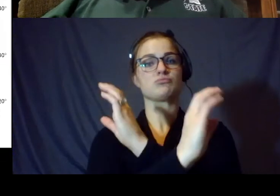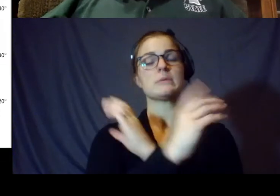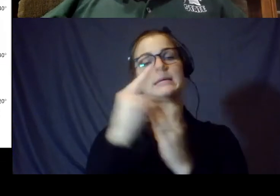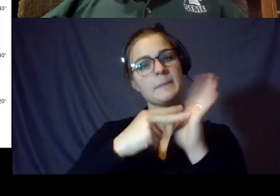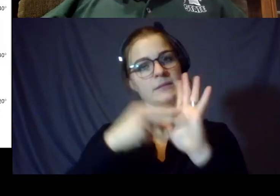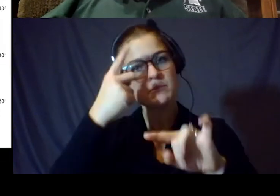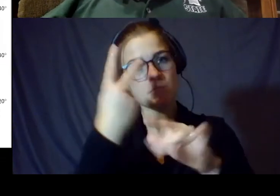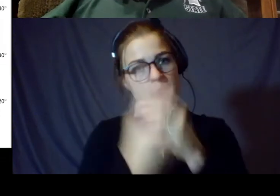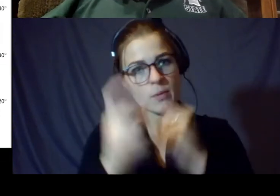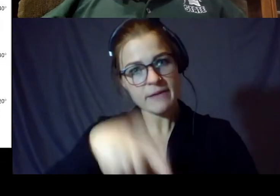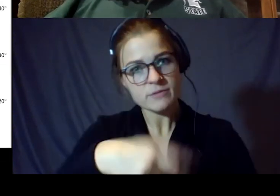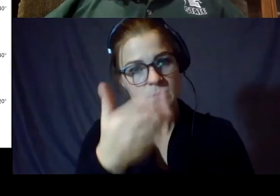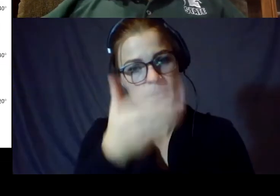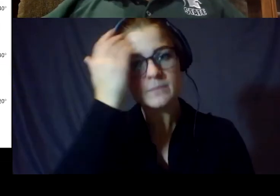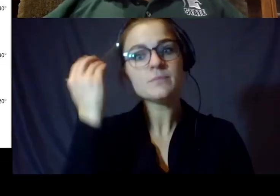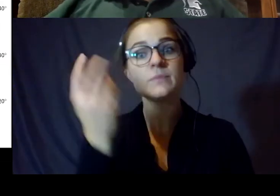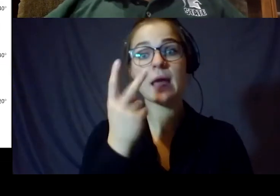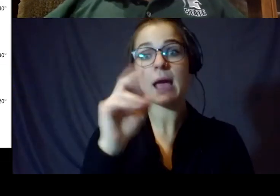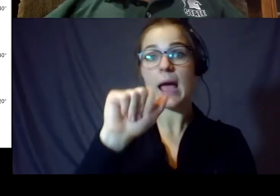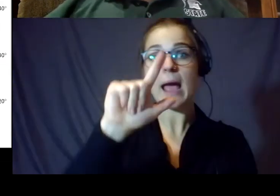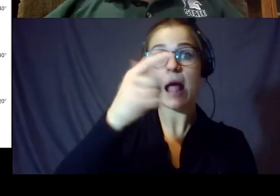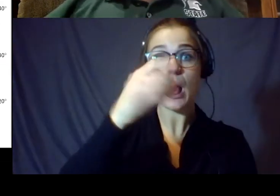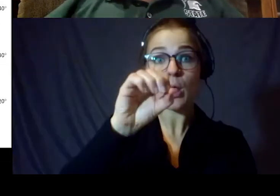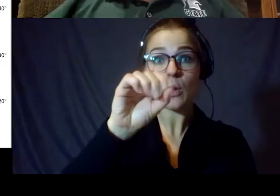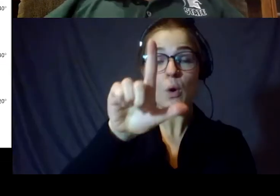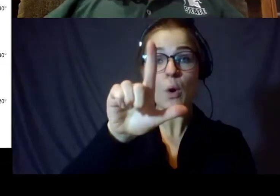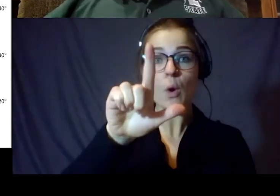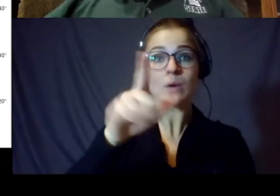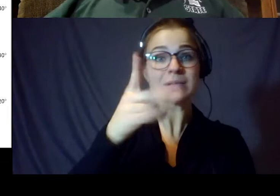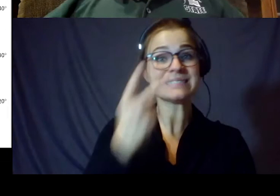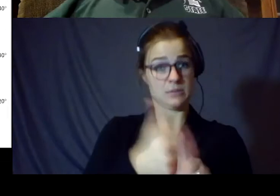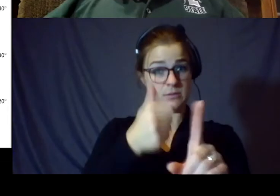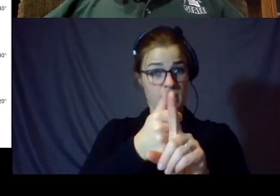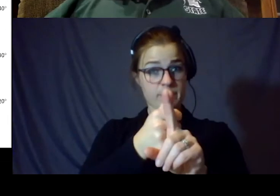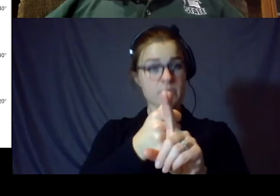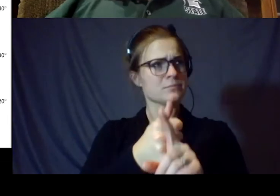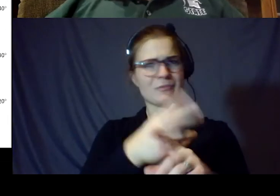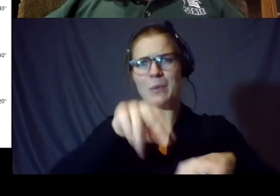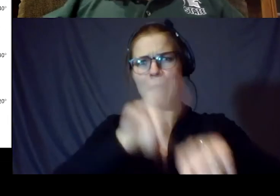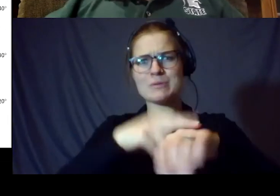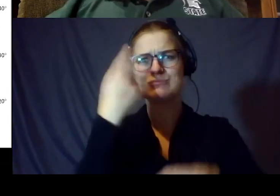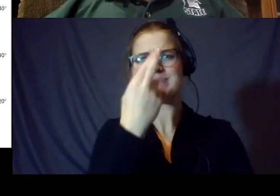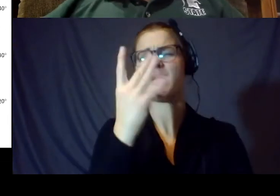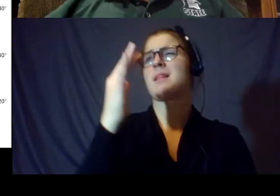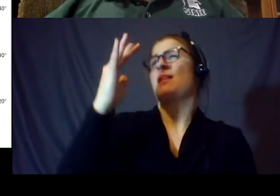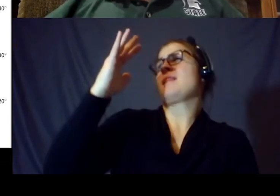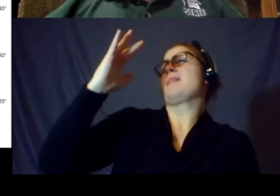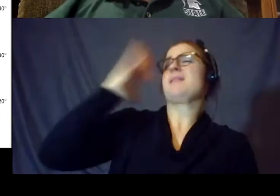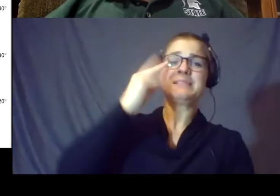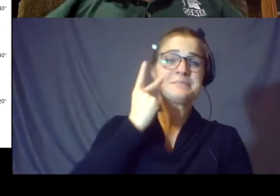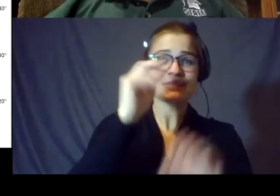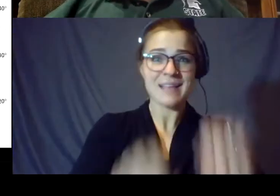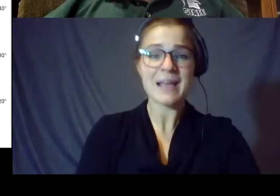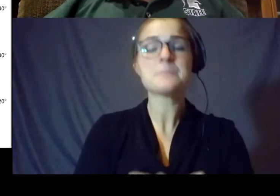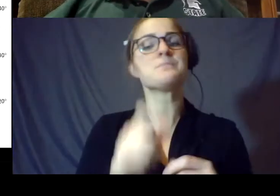Can you see algol by eye? Well, of course you can, because the ancients did. And what's cool is you can compare the brightness to nearby